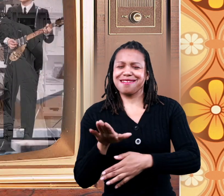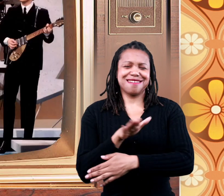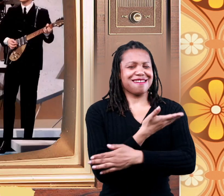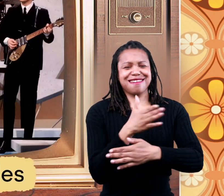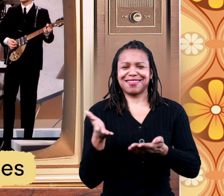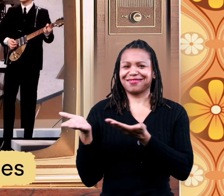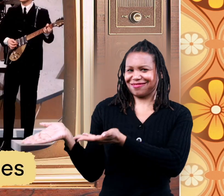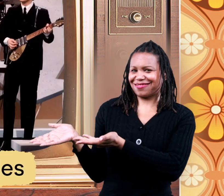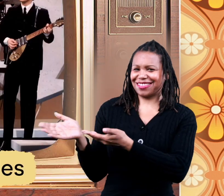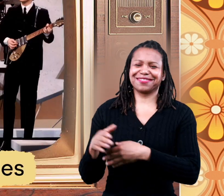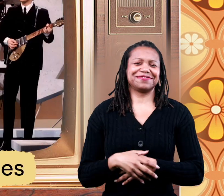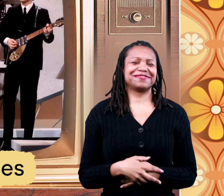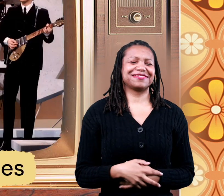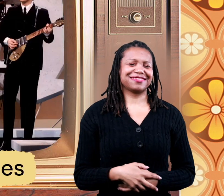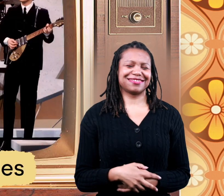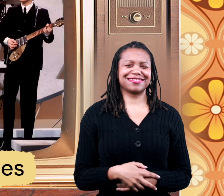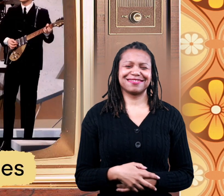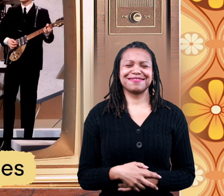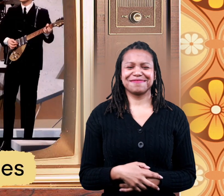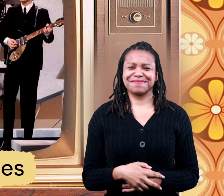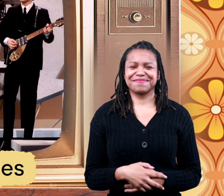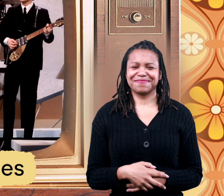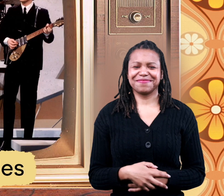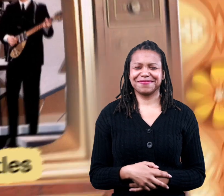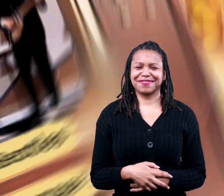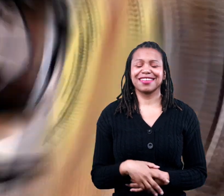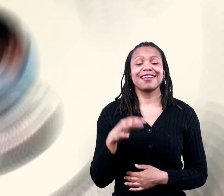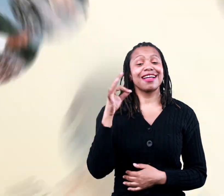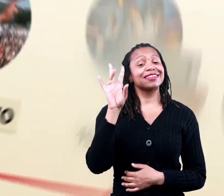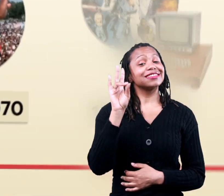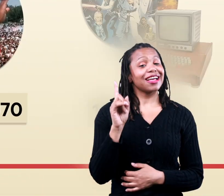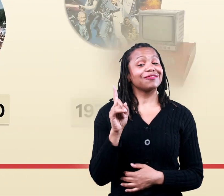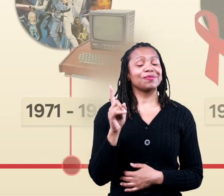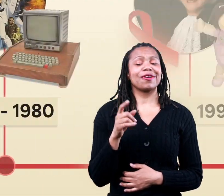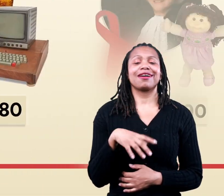and the rise of a band called the Beatles.